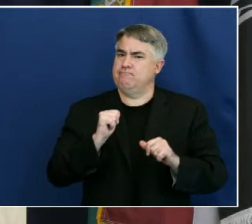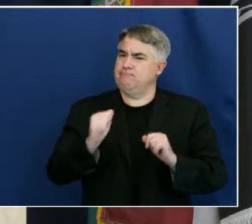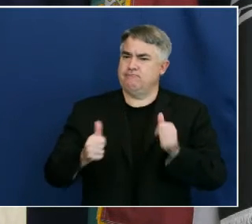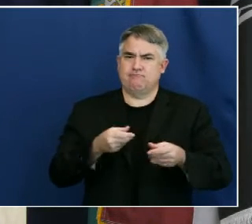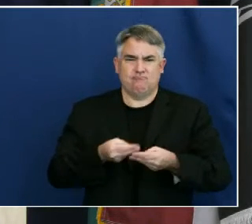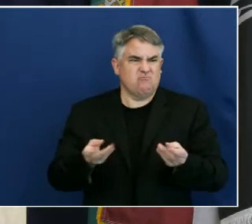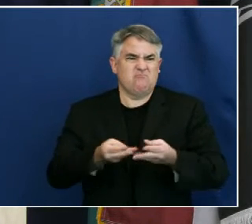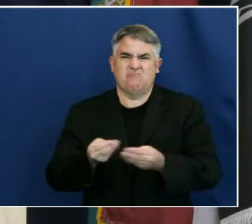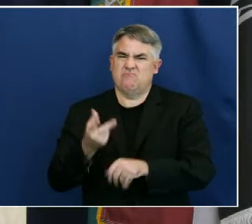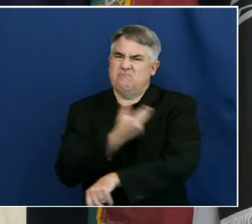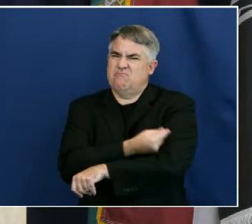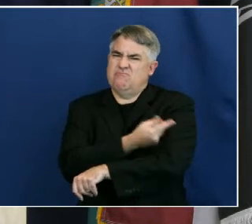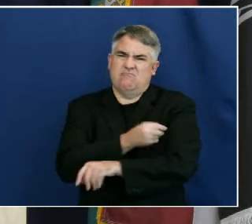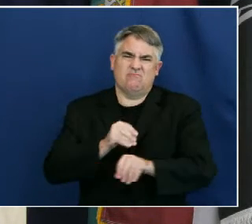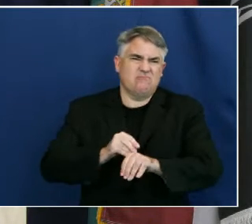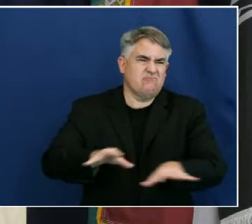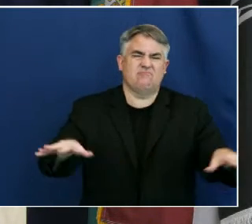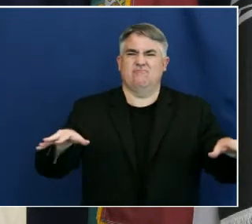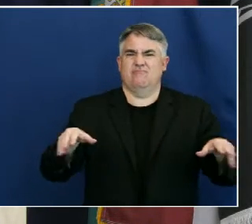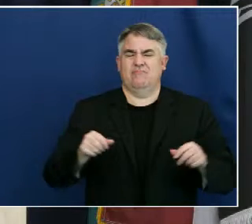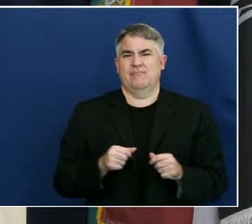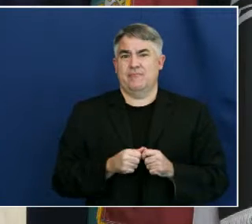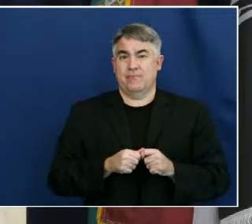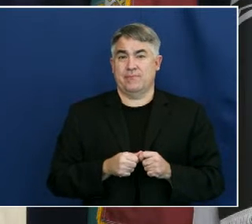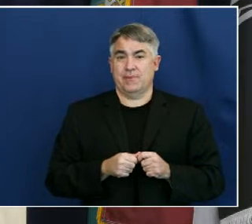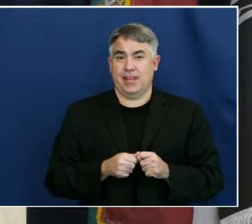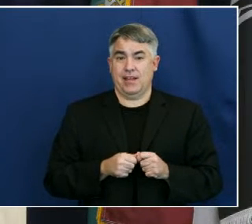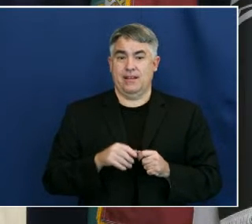rate. Today we are reporting more than